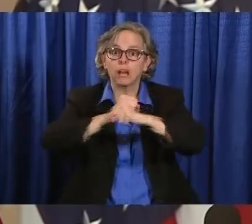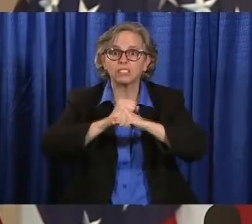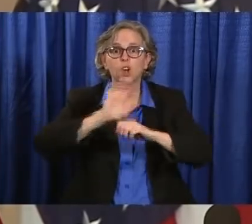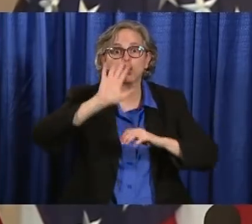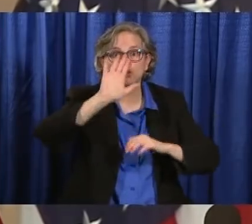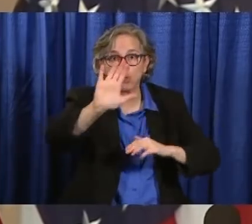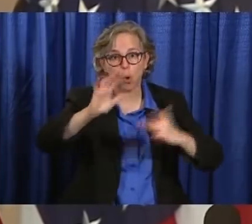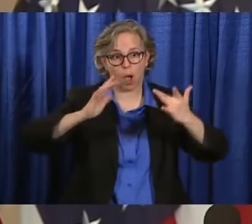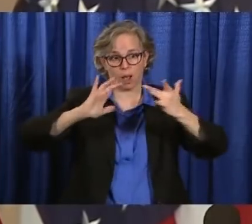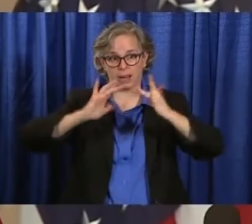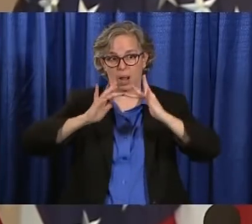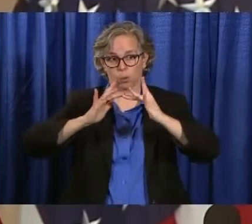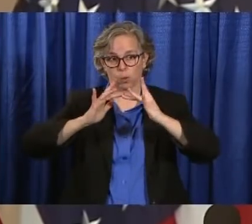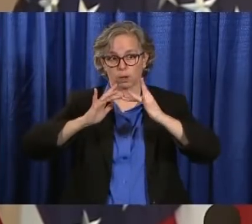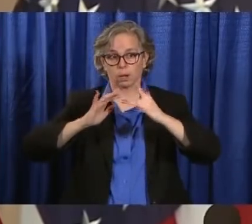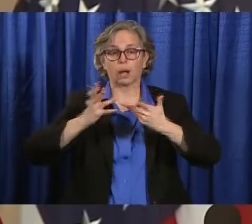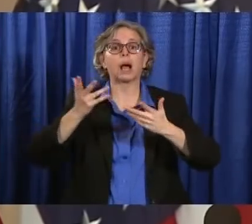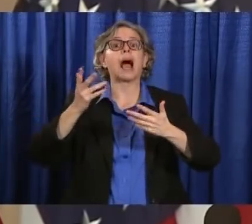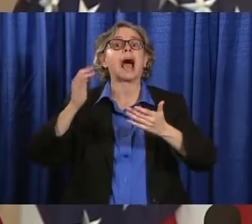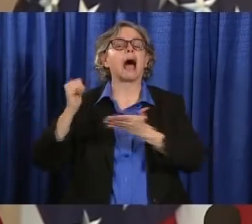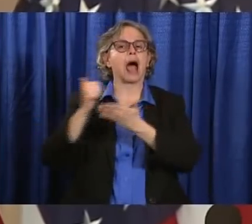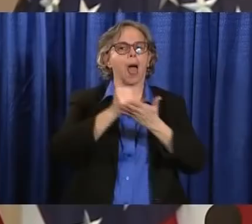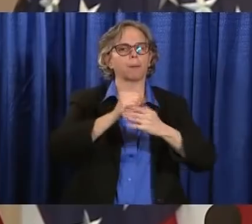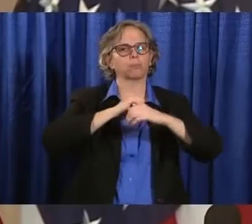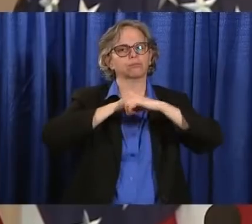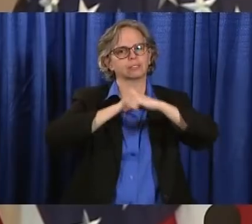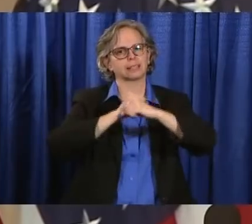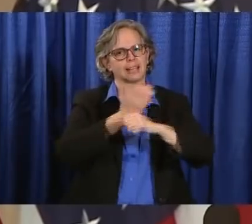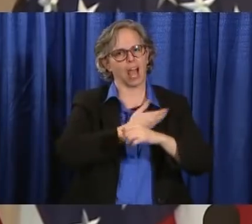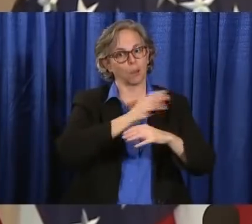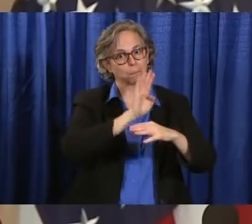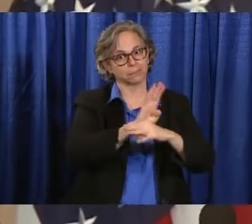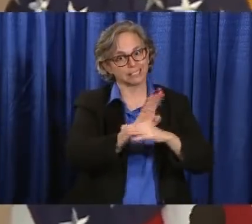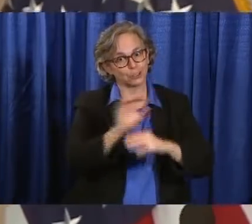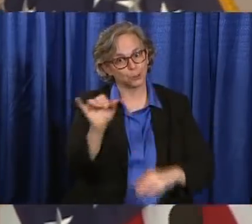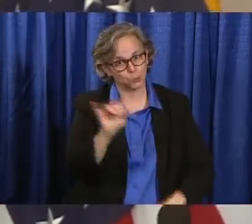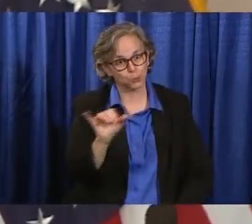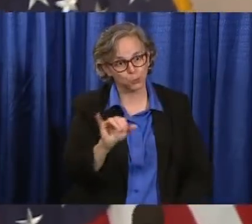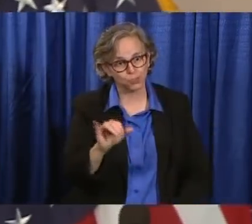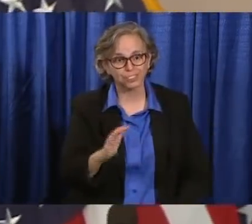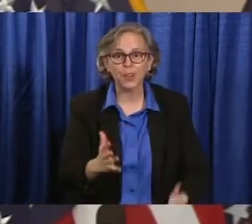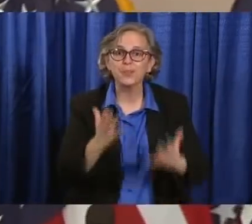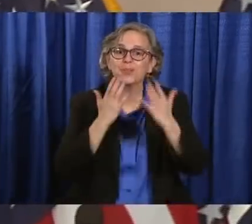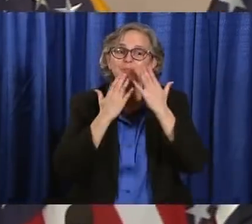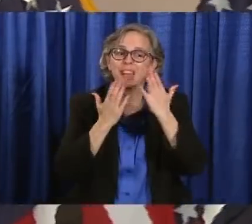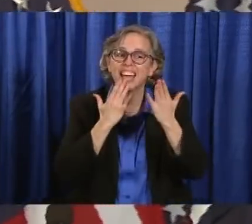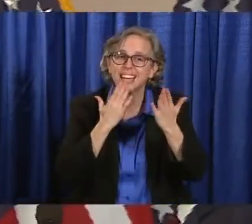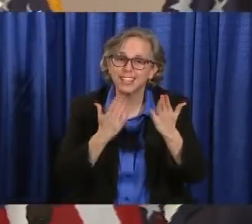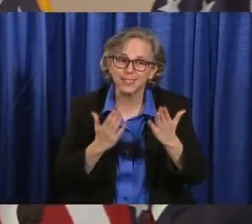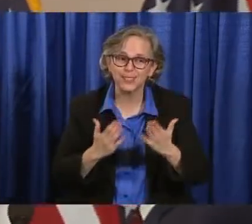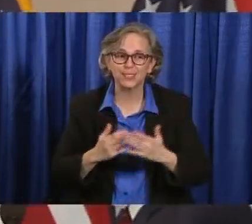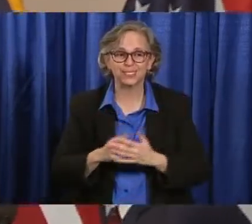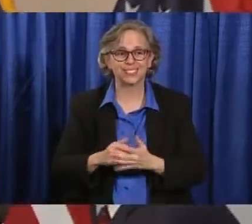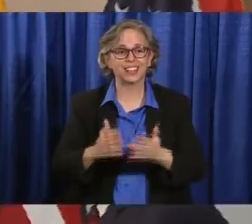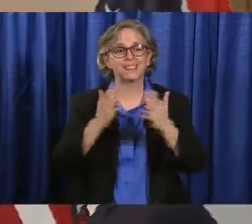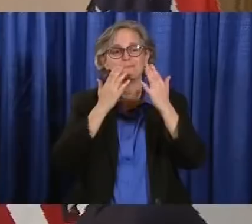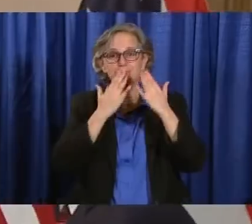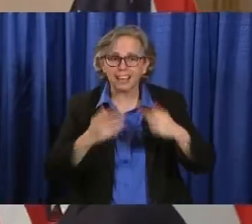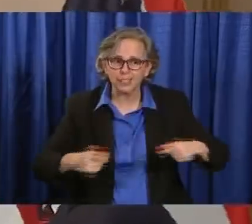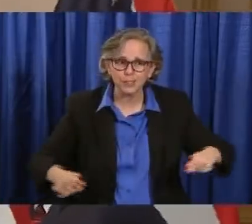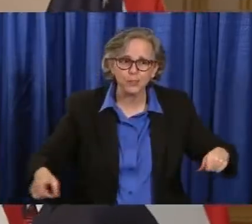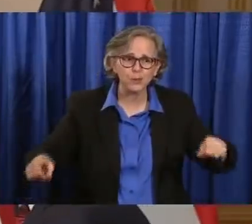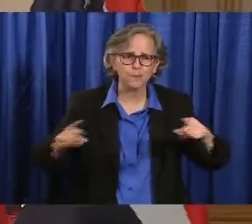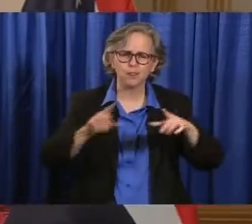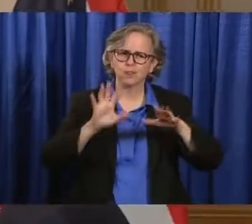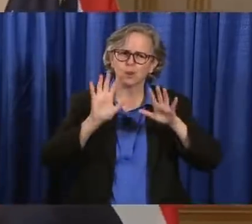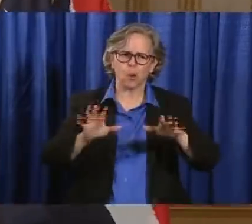commerce here in Ohio. So thank you for doing that, and thank you for what you've done as Ohioans to help flatten the